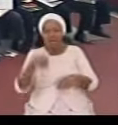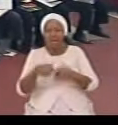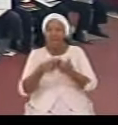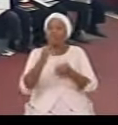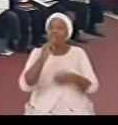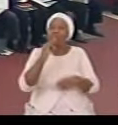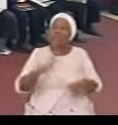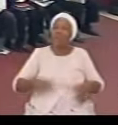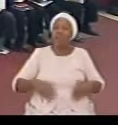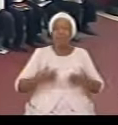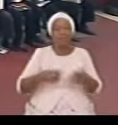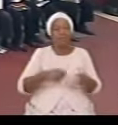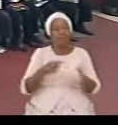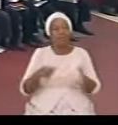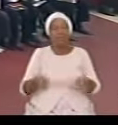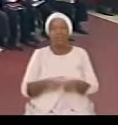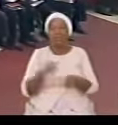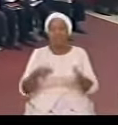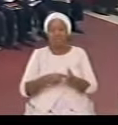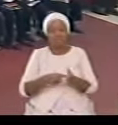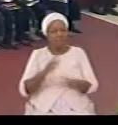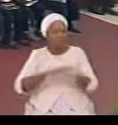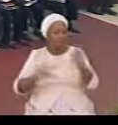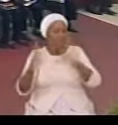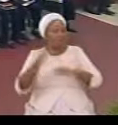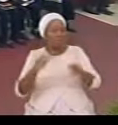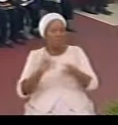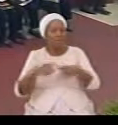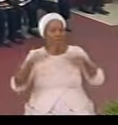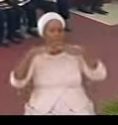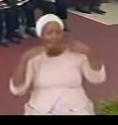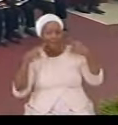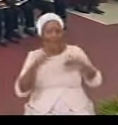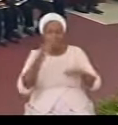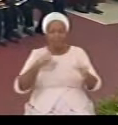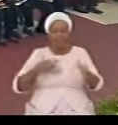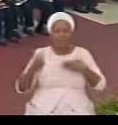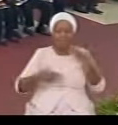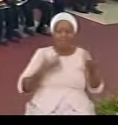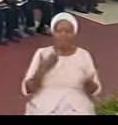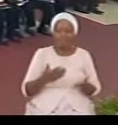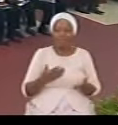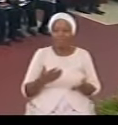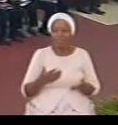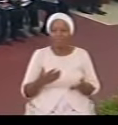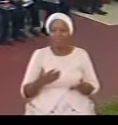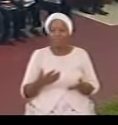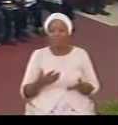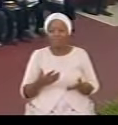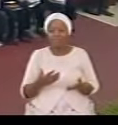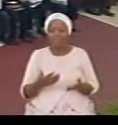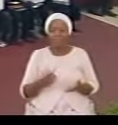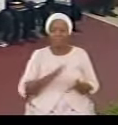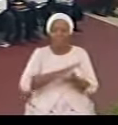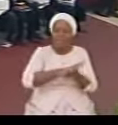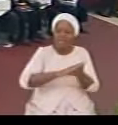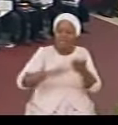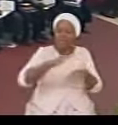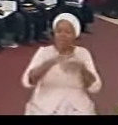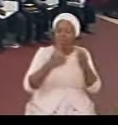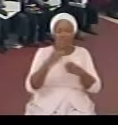life like this? Cheer up now. I said, cheer up now. Wipe all those tears